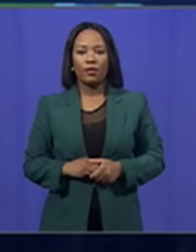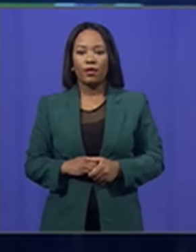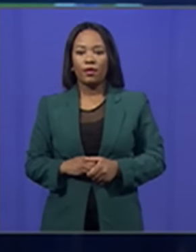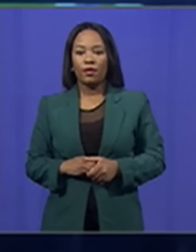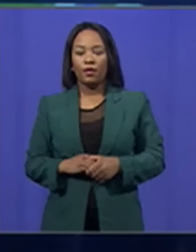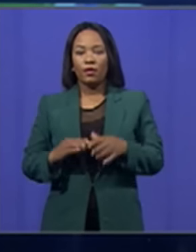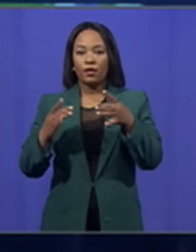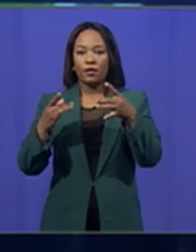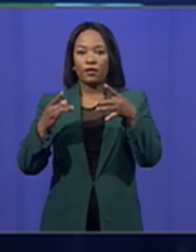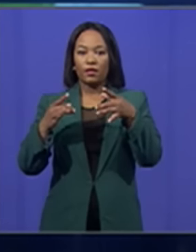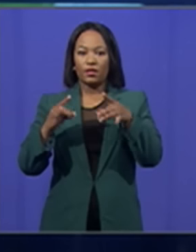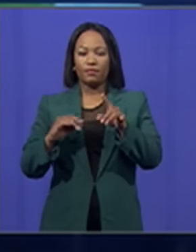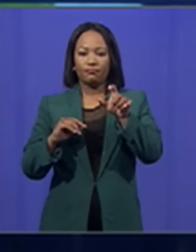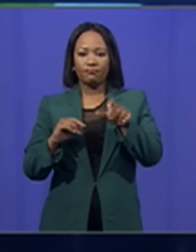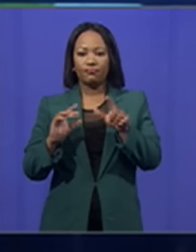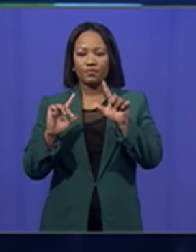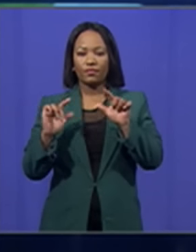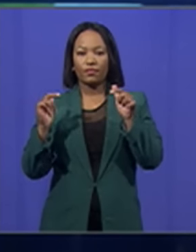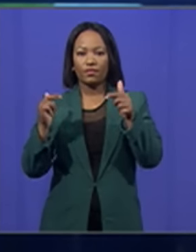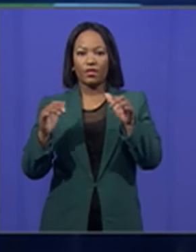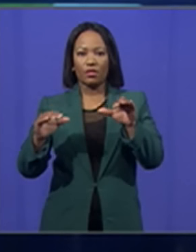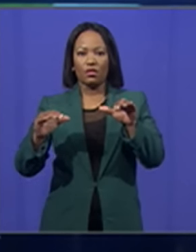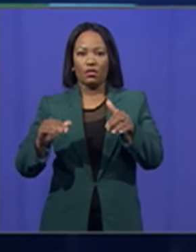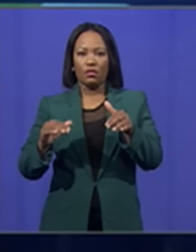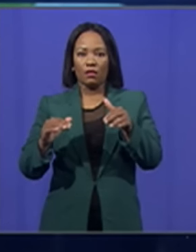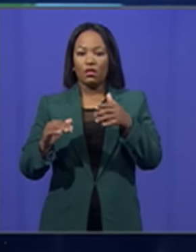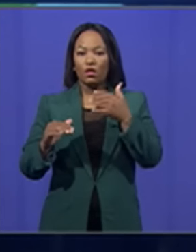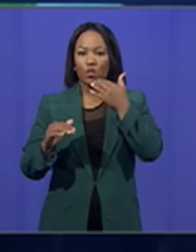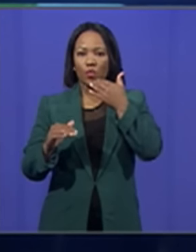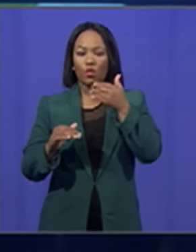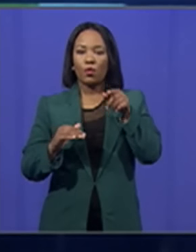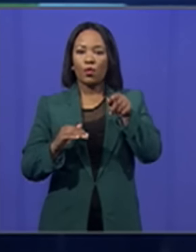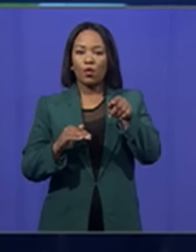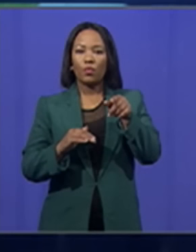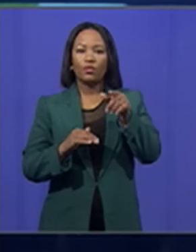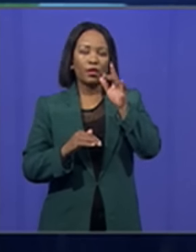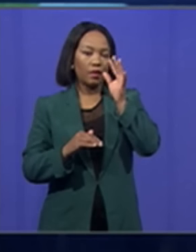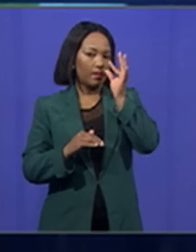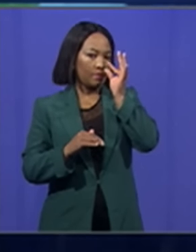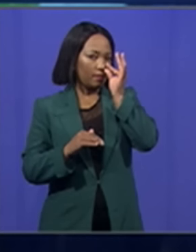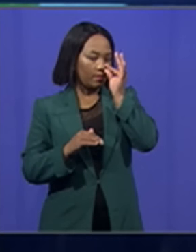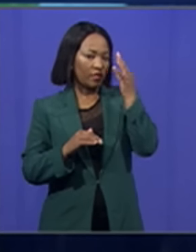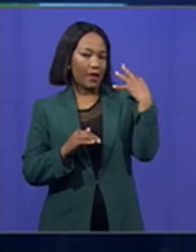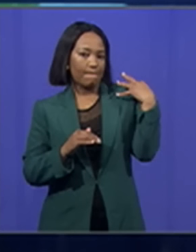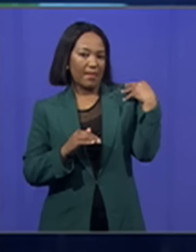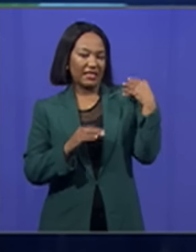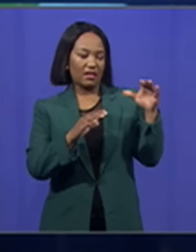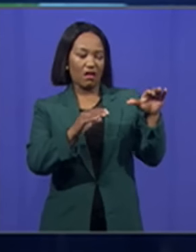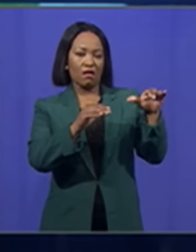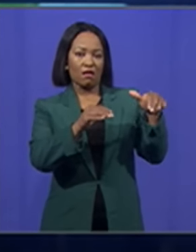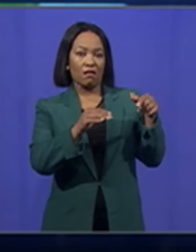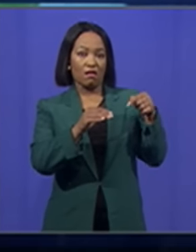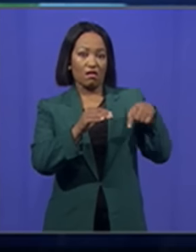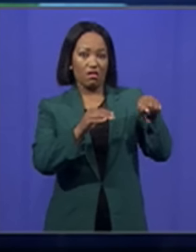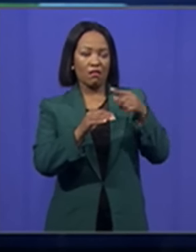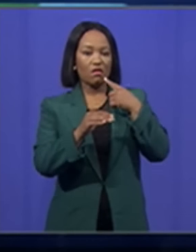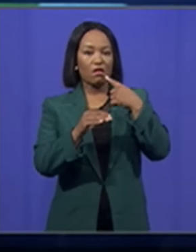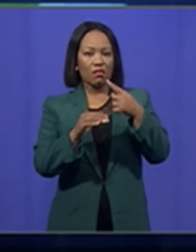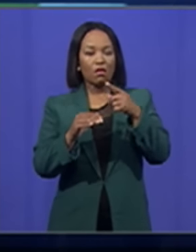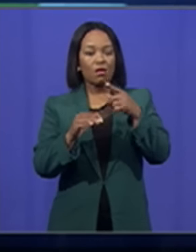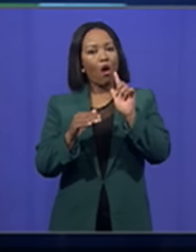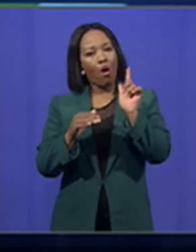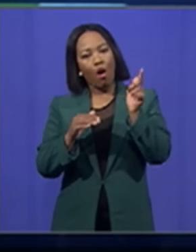Modulasetulo wa komiti ya matona ditabeng tsa melata e senang ditokomane kwano la naheng Mamoloko Kubai o tholetsa boitshwaro ba maAfrika Borwa nakong ya mewanto